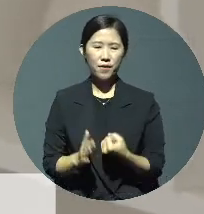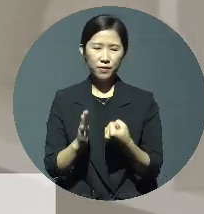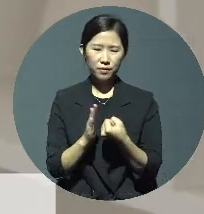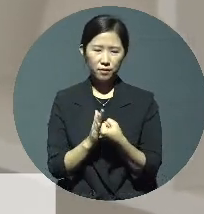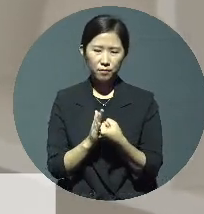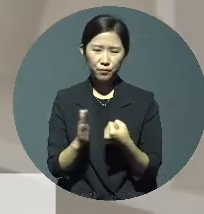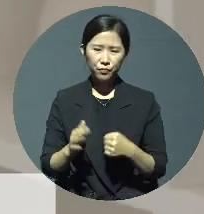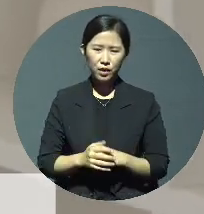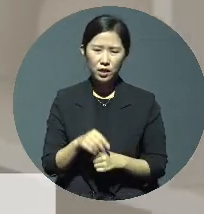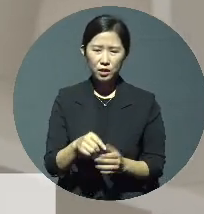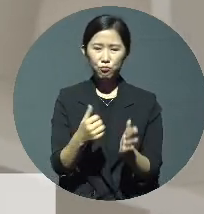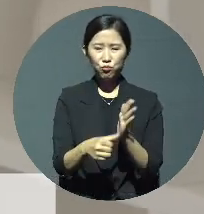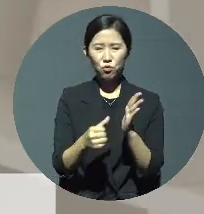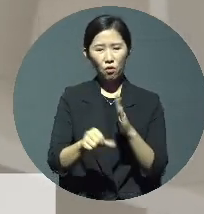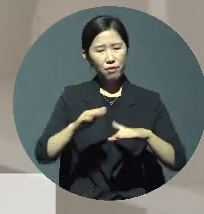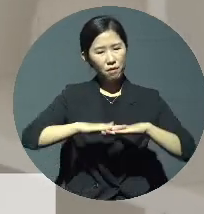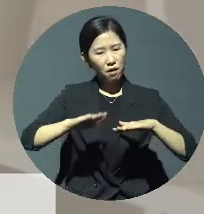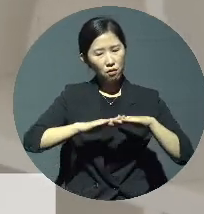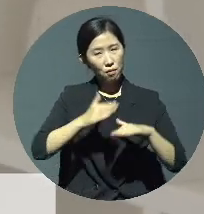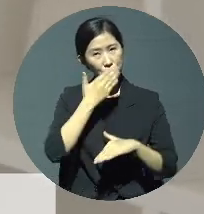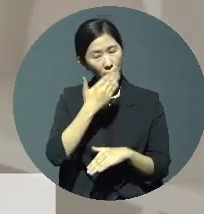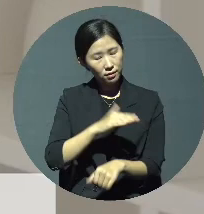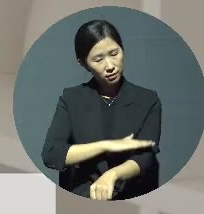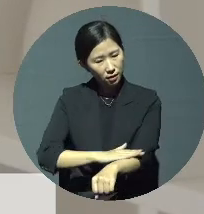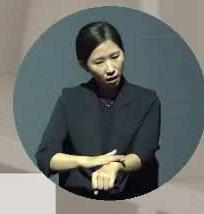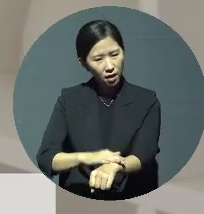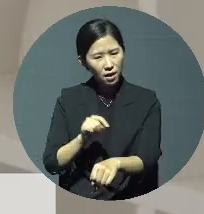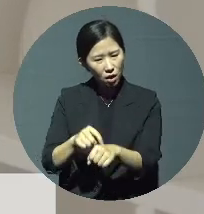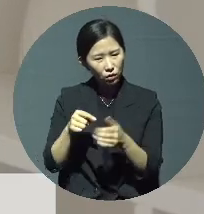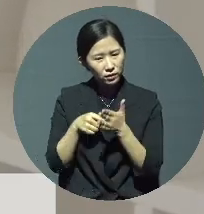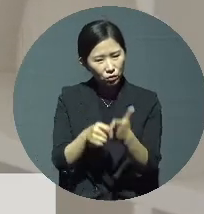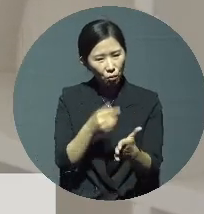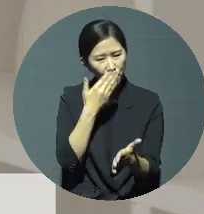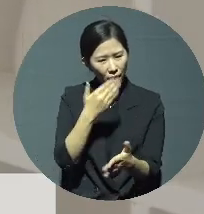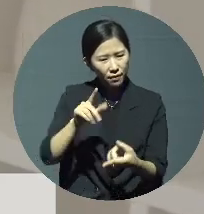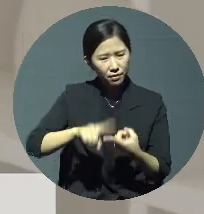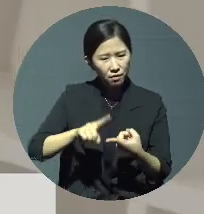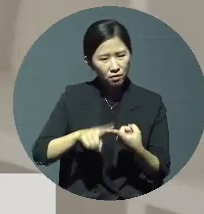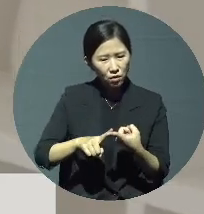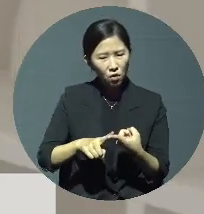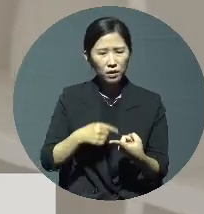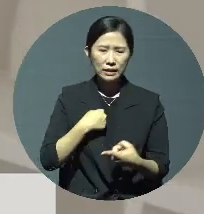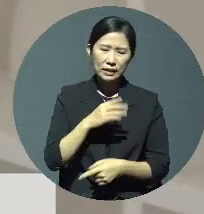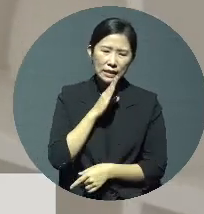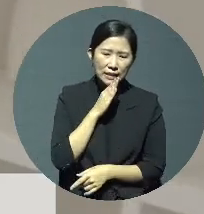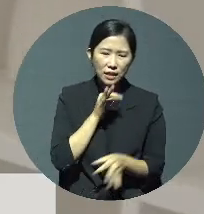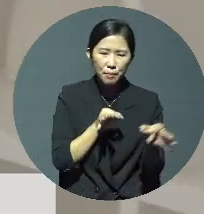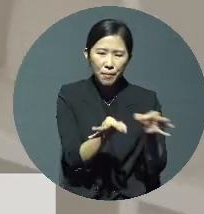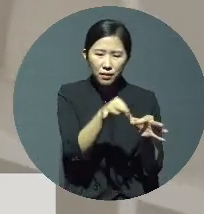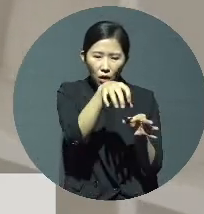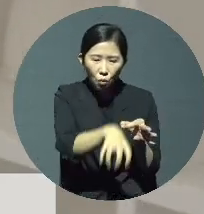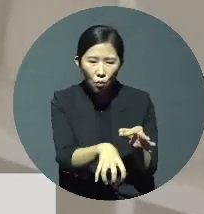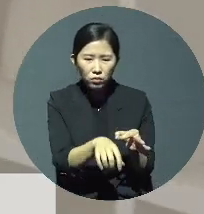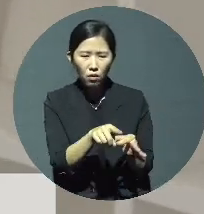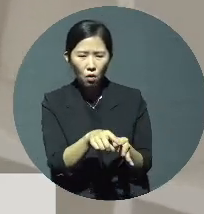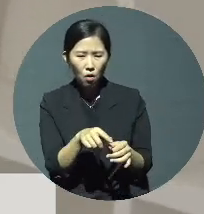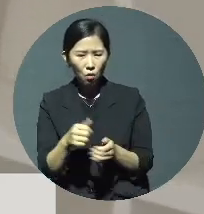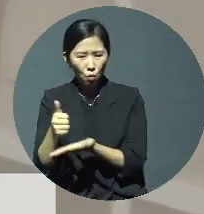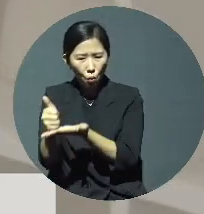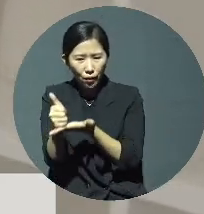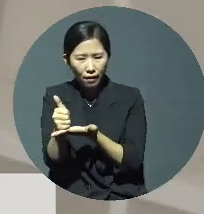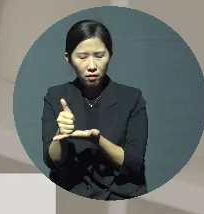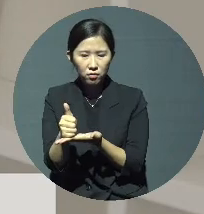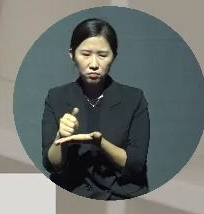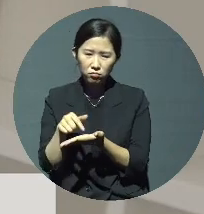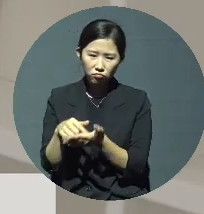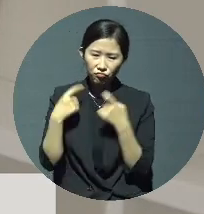it with a web app or a portal or a platform or something in a store that allows you to seamlessly reduce